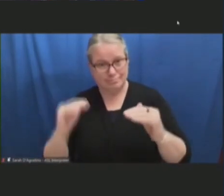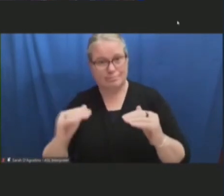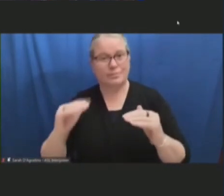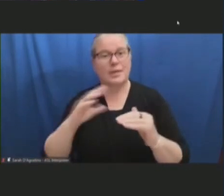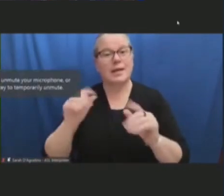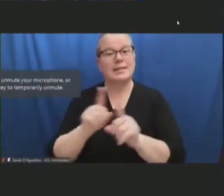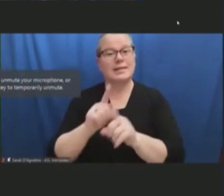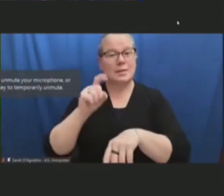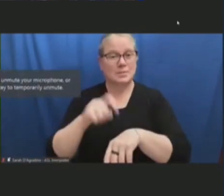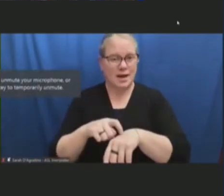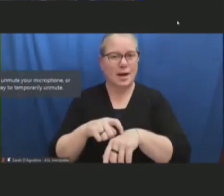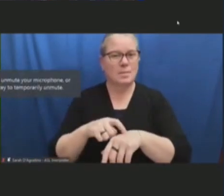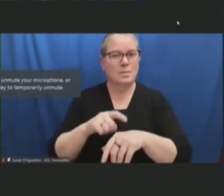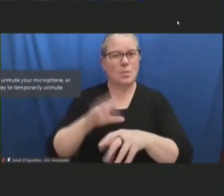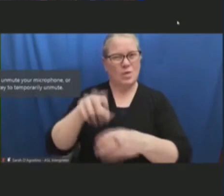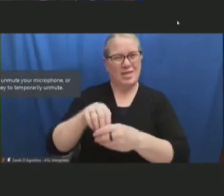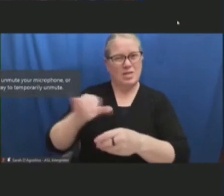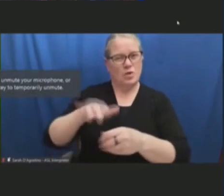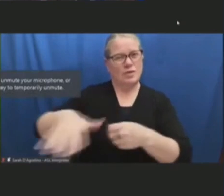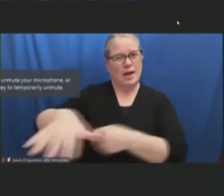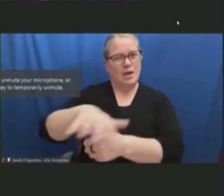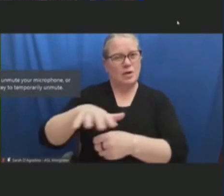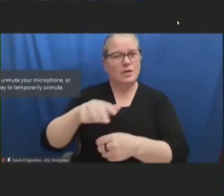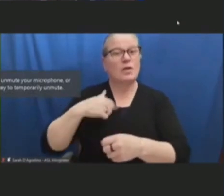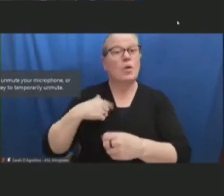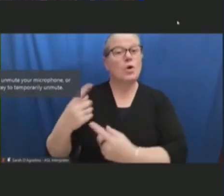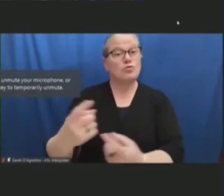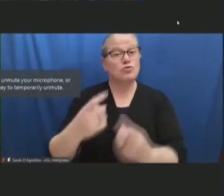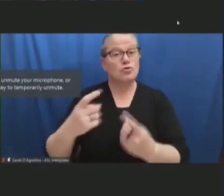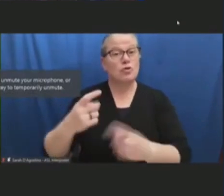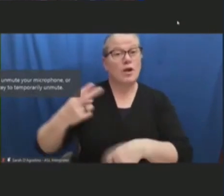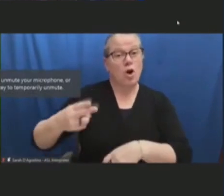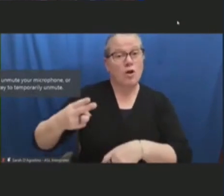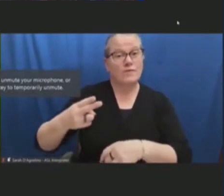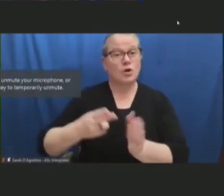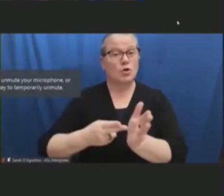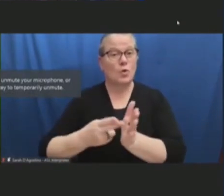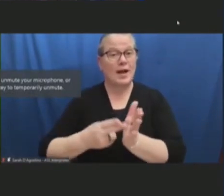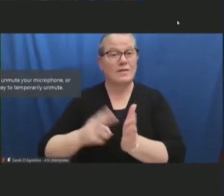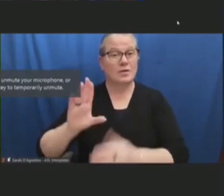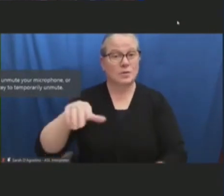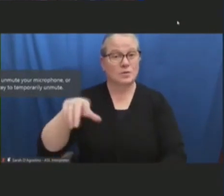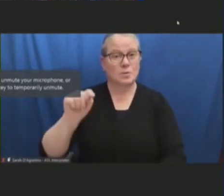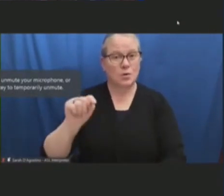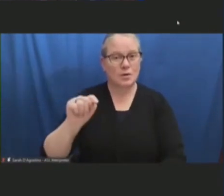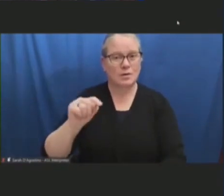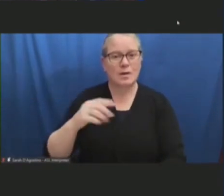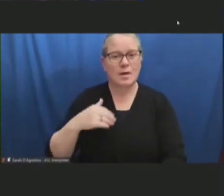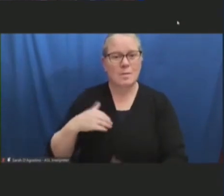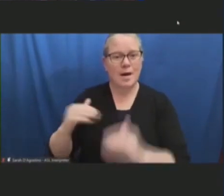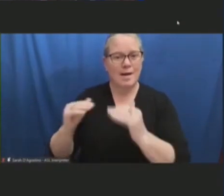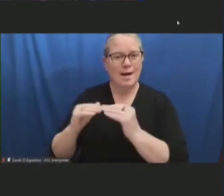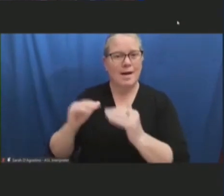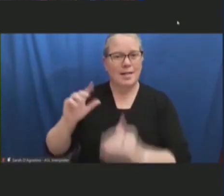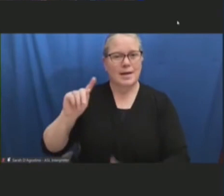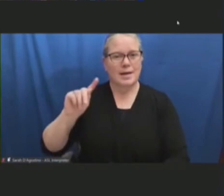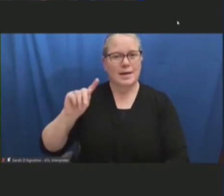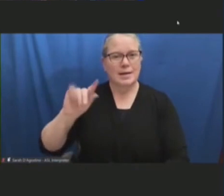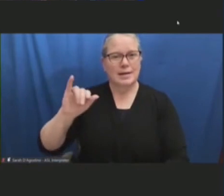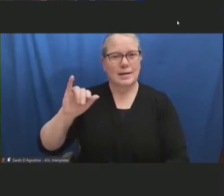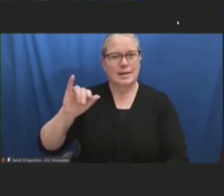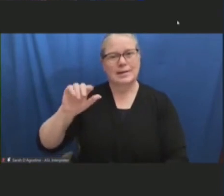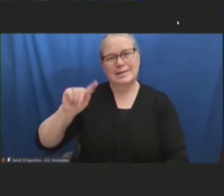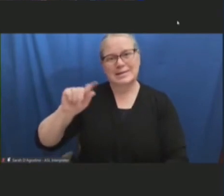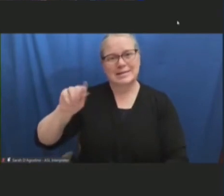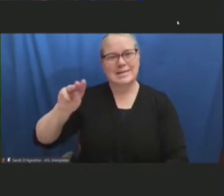recruiting now for cohorts in Hartford, New Haven, and Bridgeport. My colleague, Tammy Hendricks, will give you a more detailed